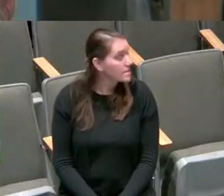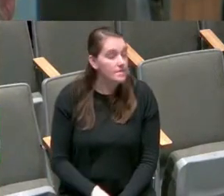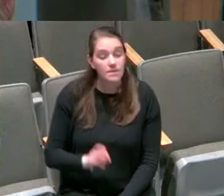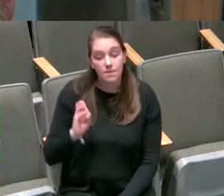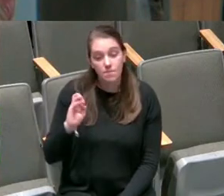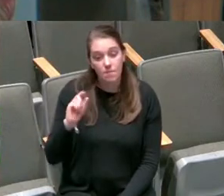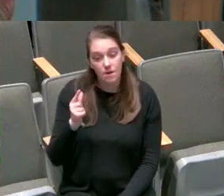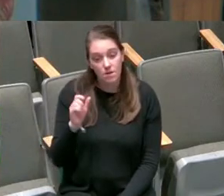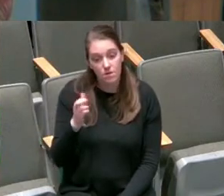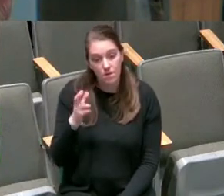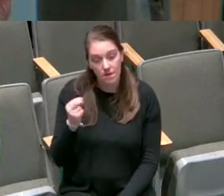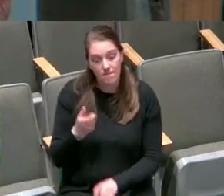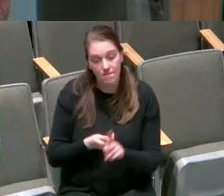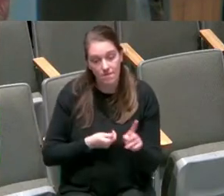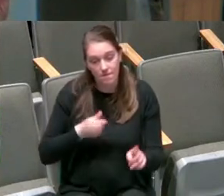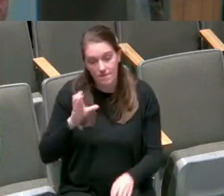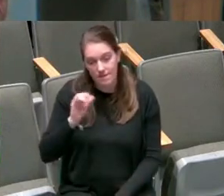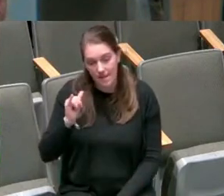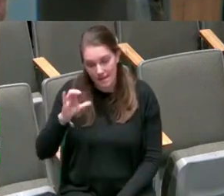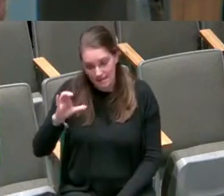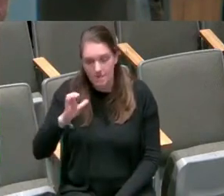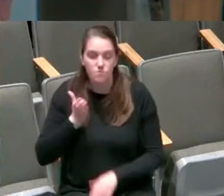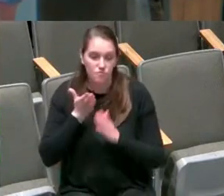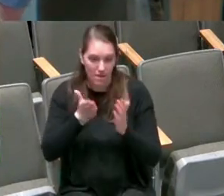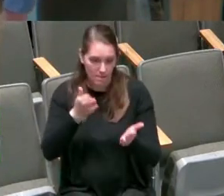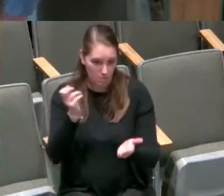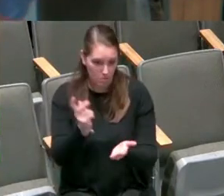Mark Logan cic recommends approval